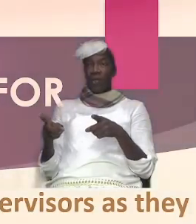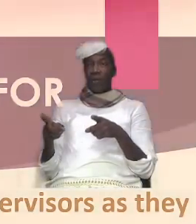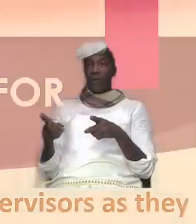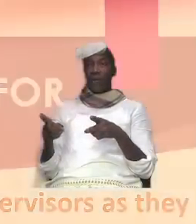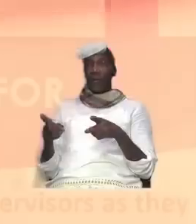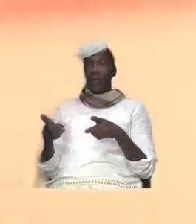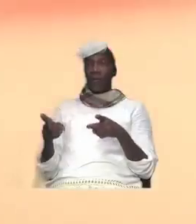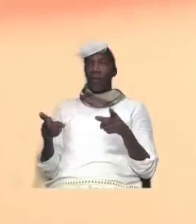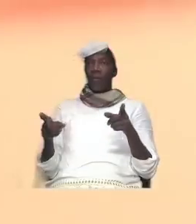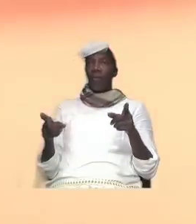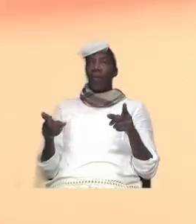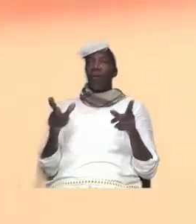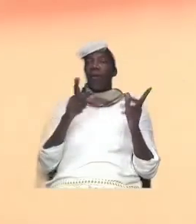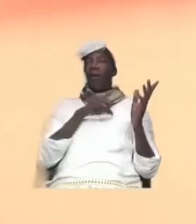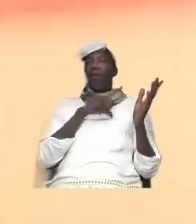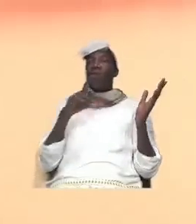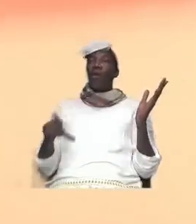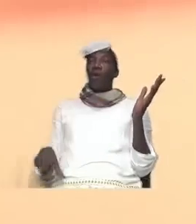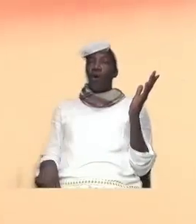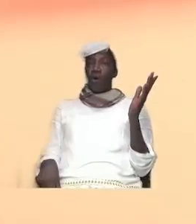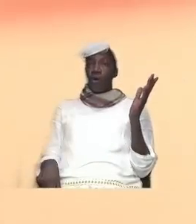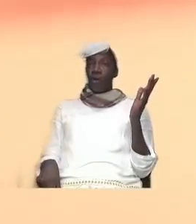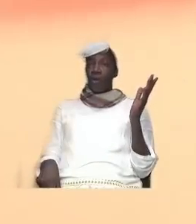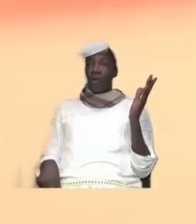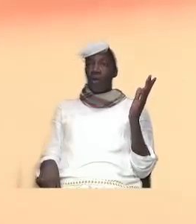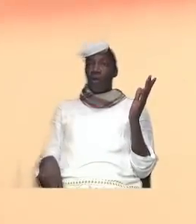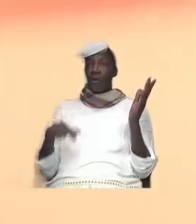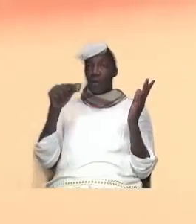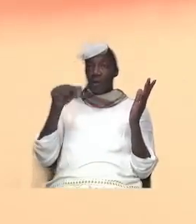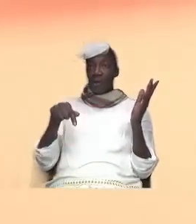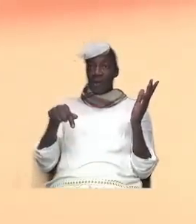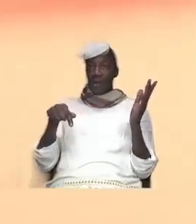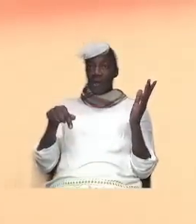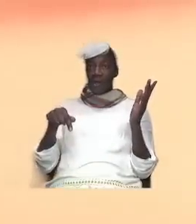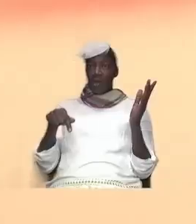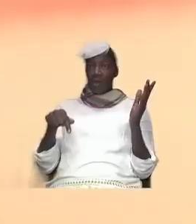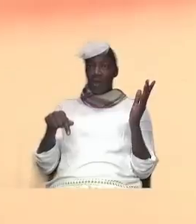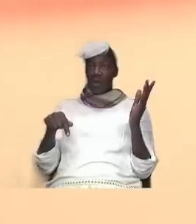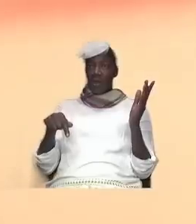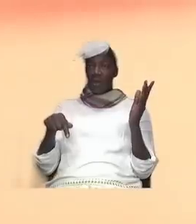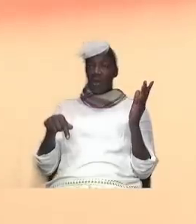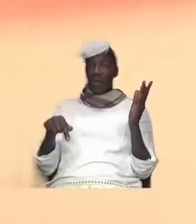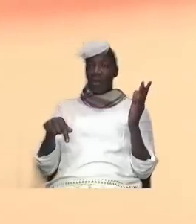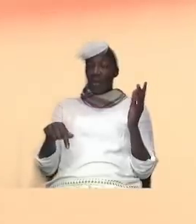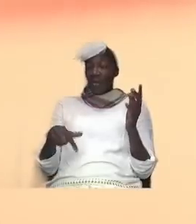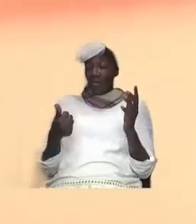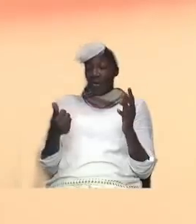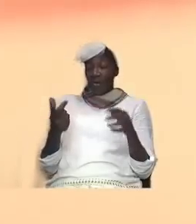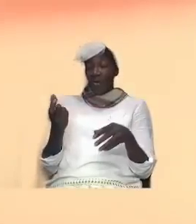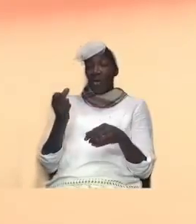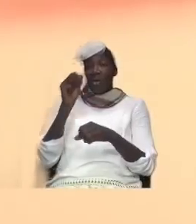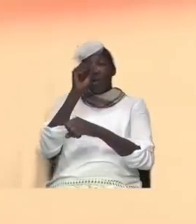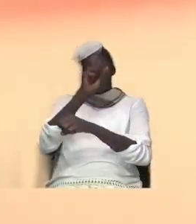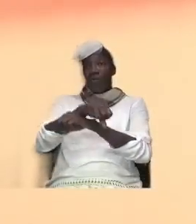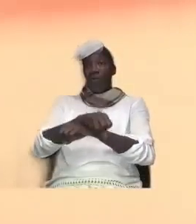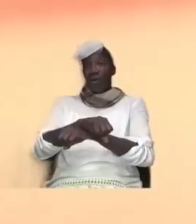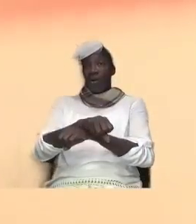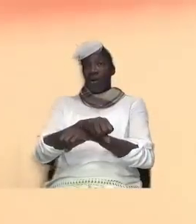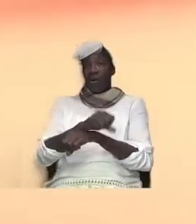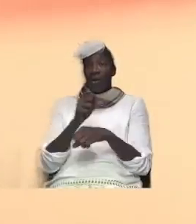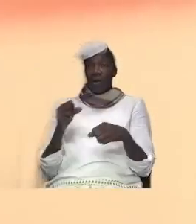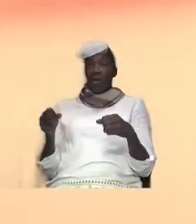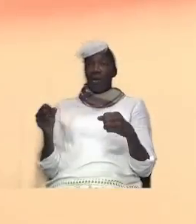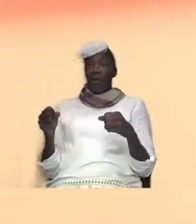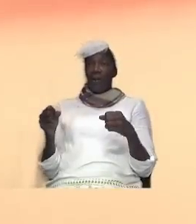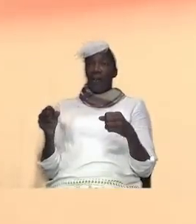doing it unto the Lord. And this is our secular work. So brethren,